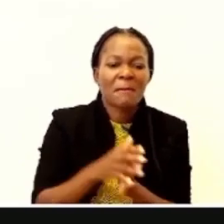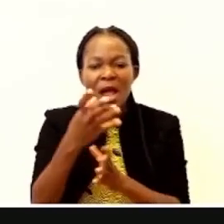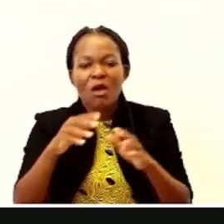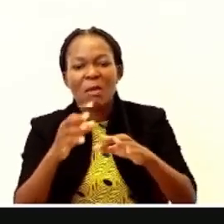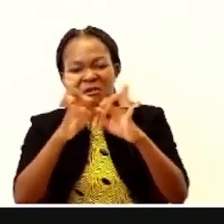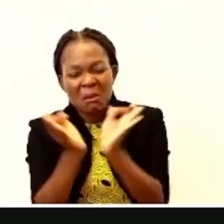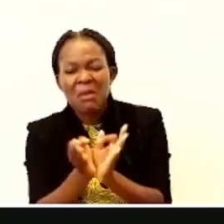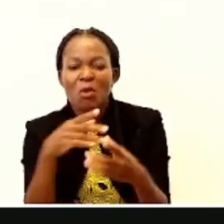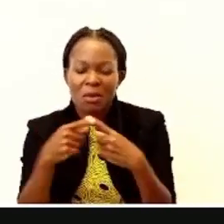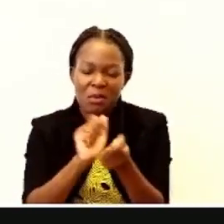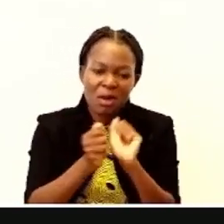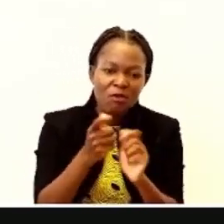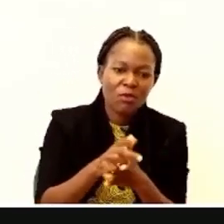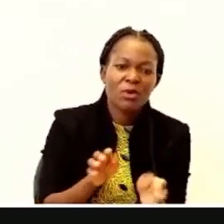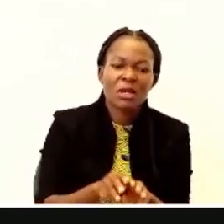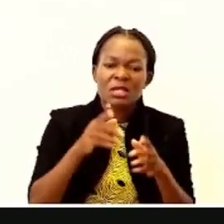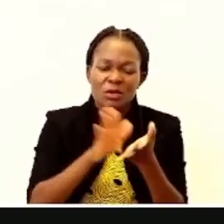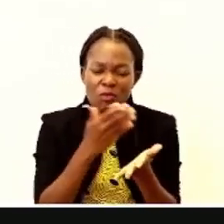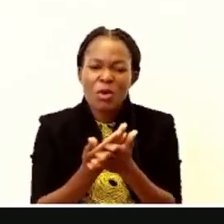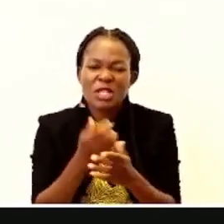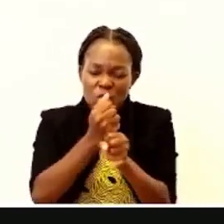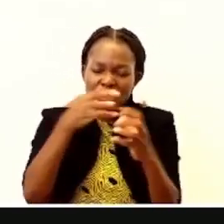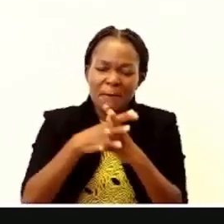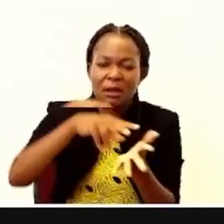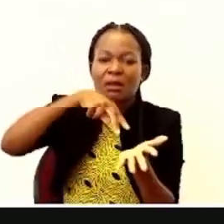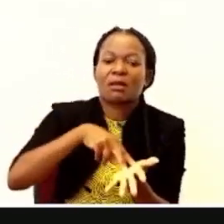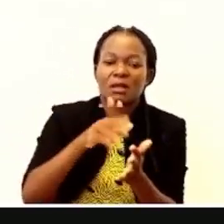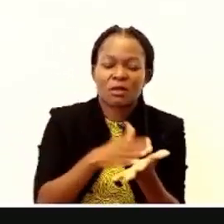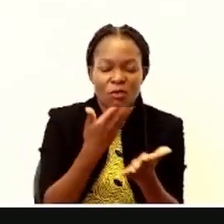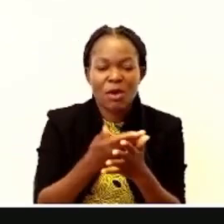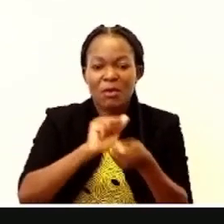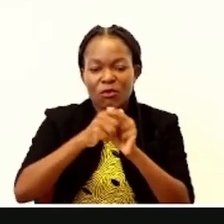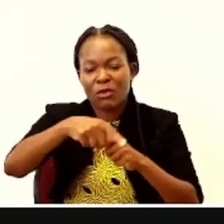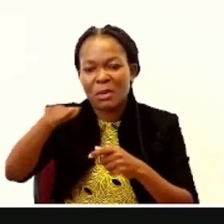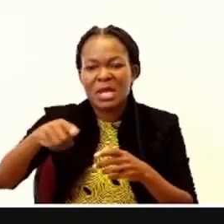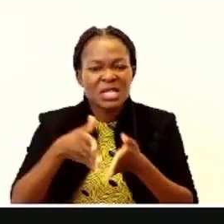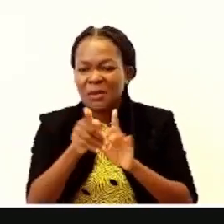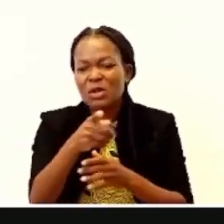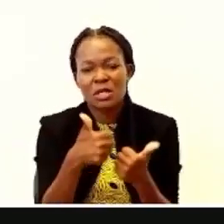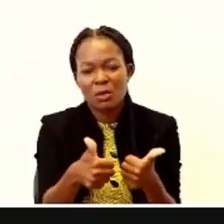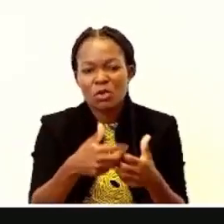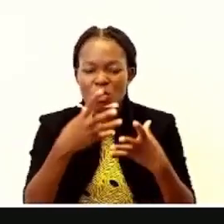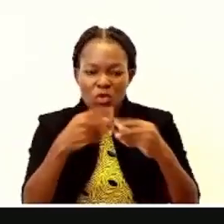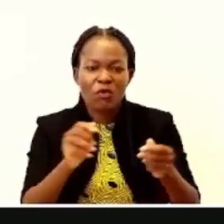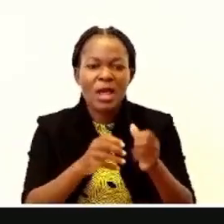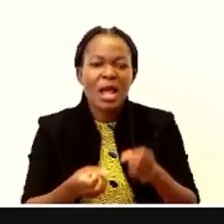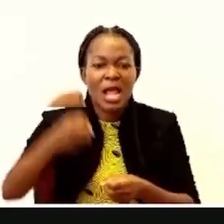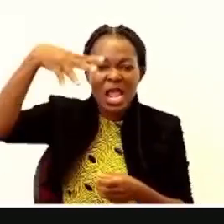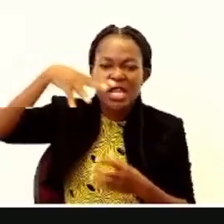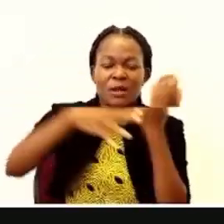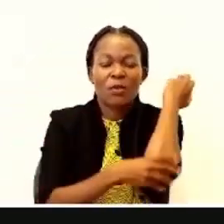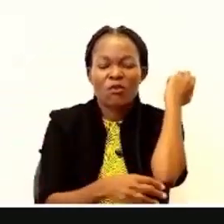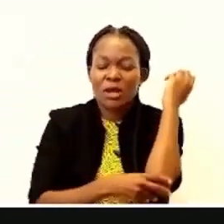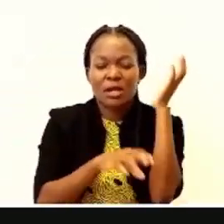dominated by corporations, mostly Western corporations. That is not going to address the energy poverty of our 600 million